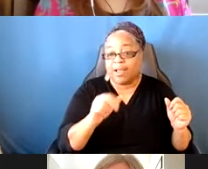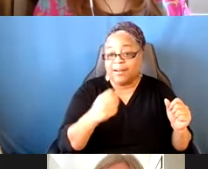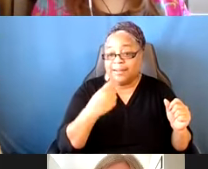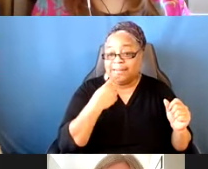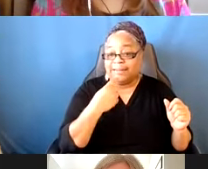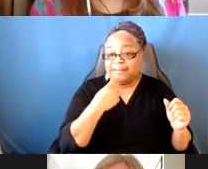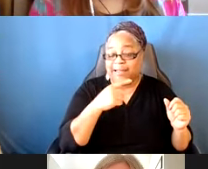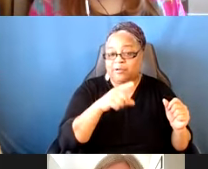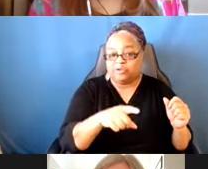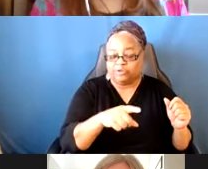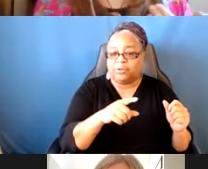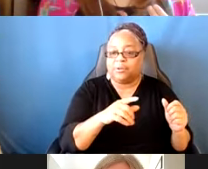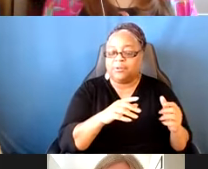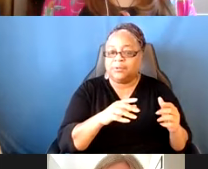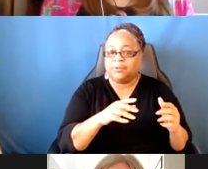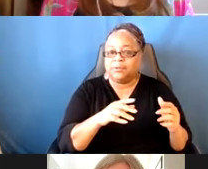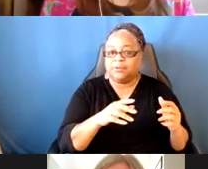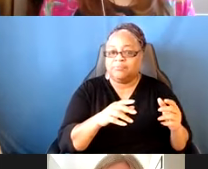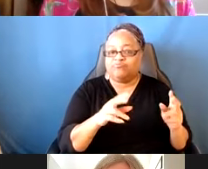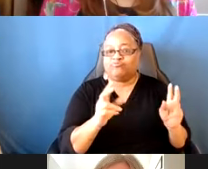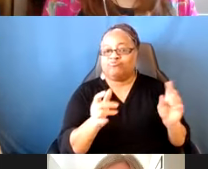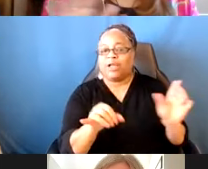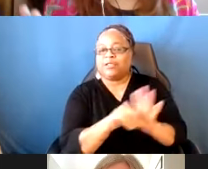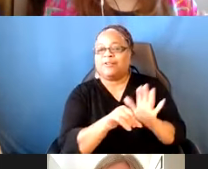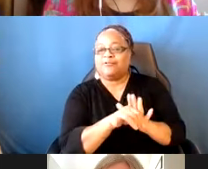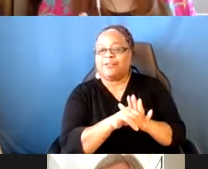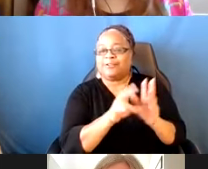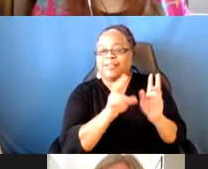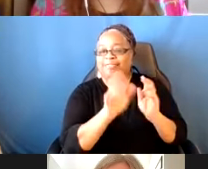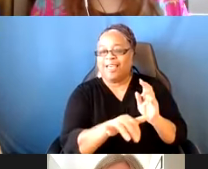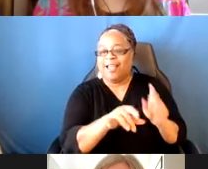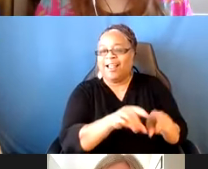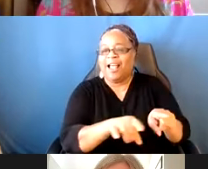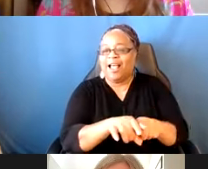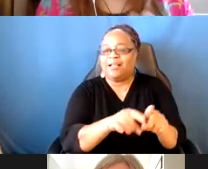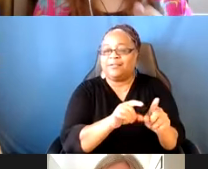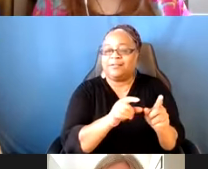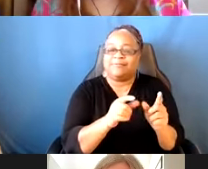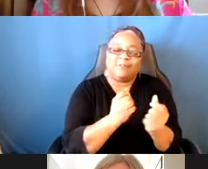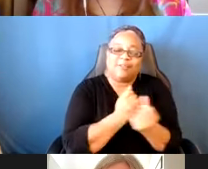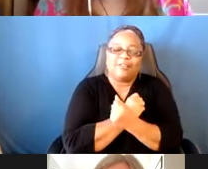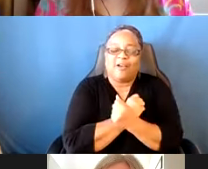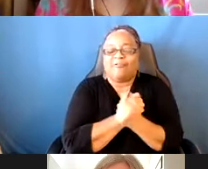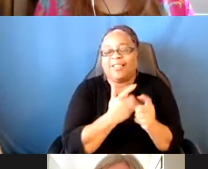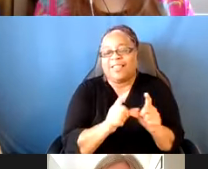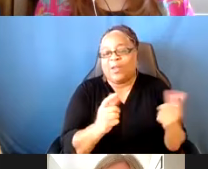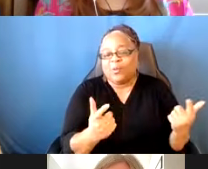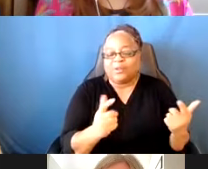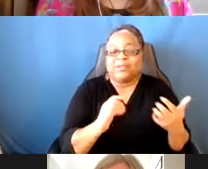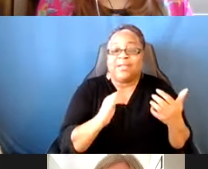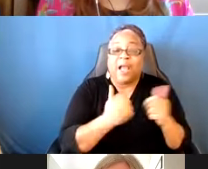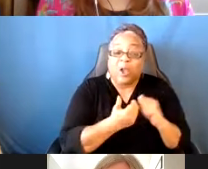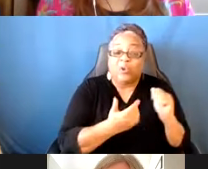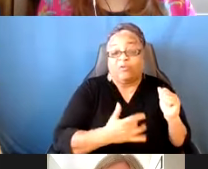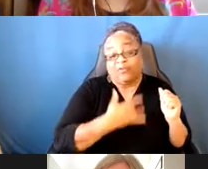love languages, but for safety. You know how everybody has different ways that they feel and express and receive love, and